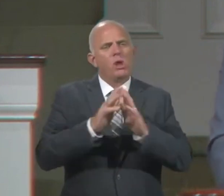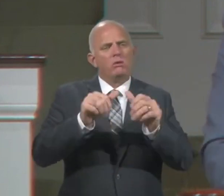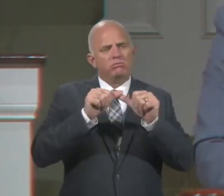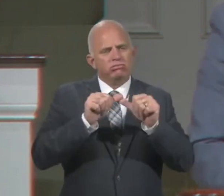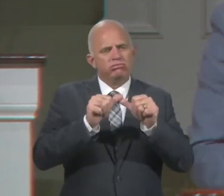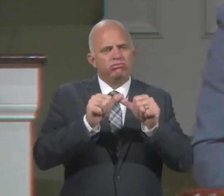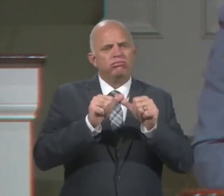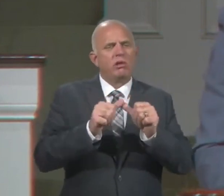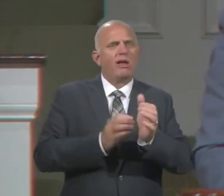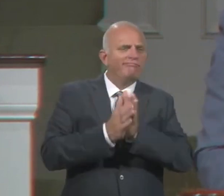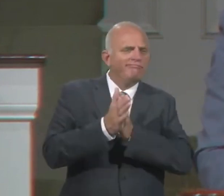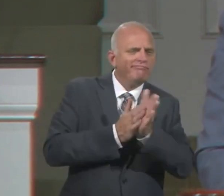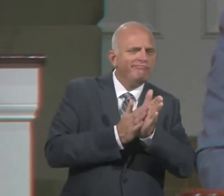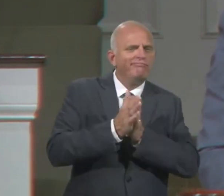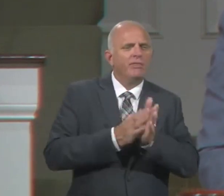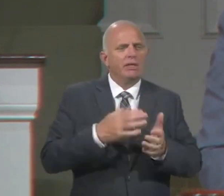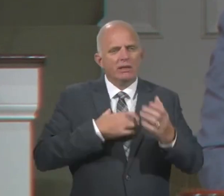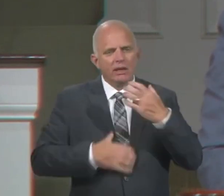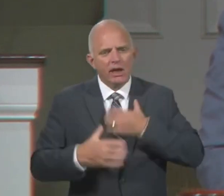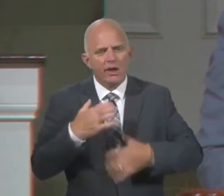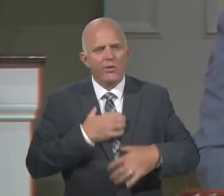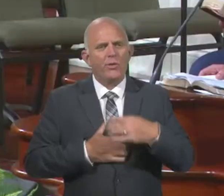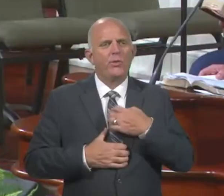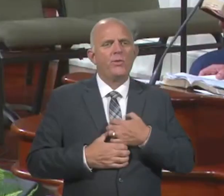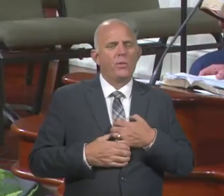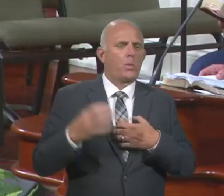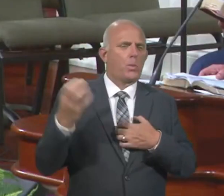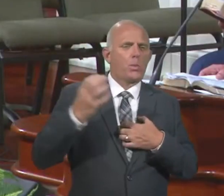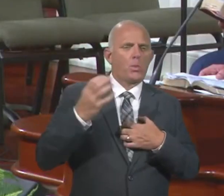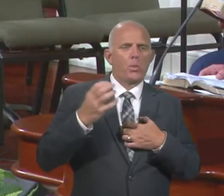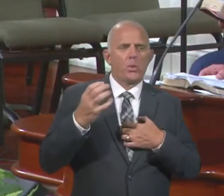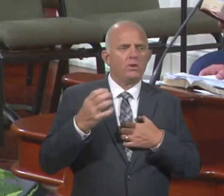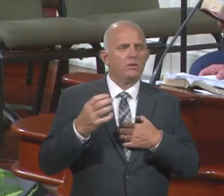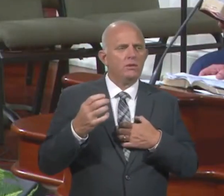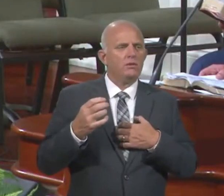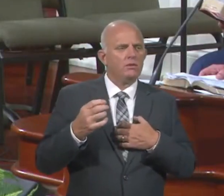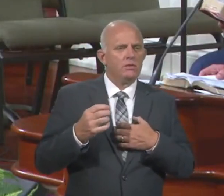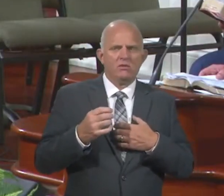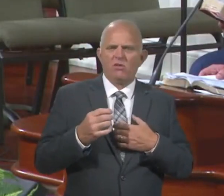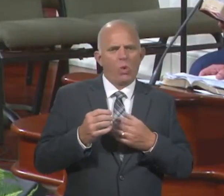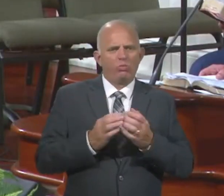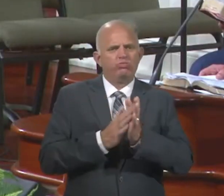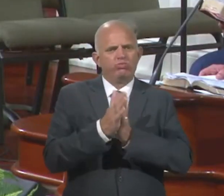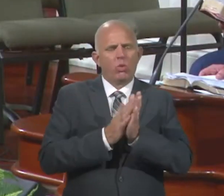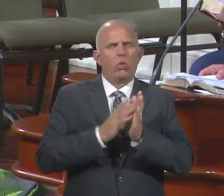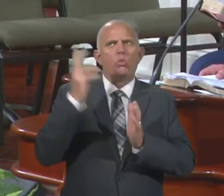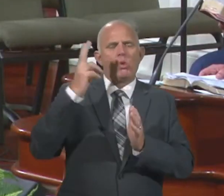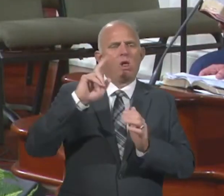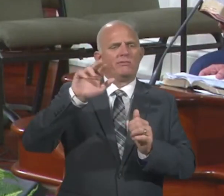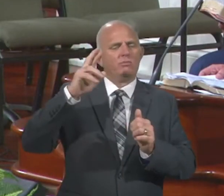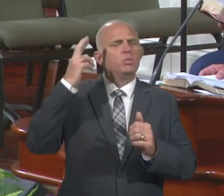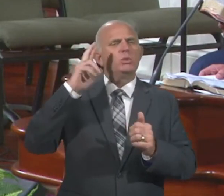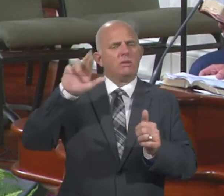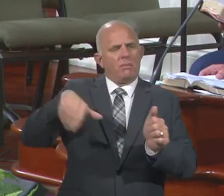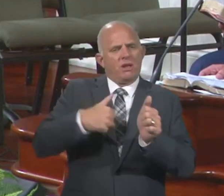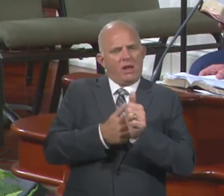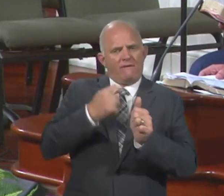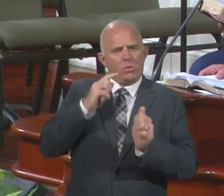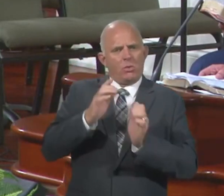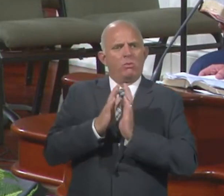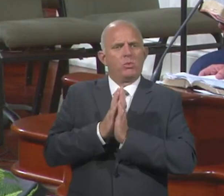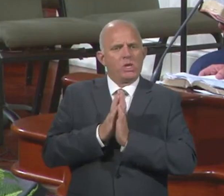wants us to pray with passion. He wants us to pray with emotion. He wants us to pray with